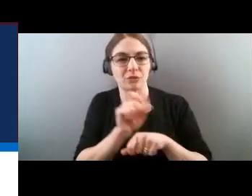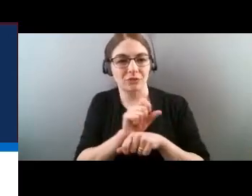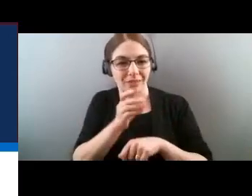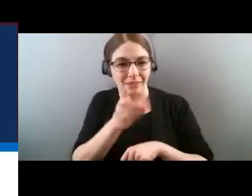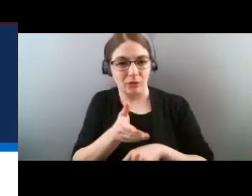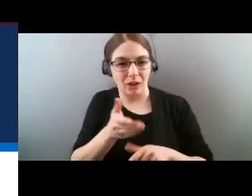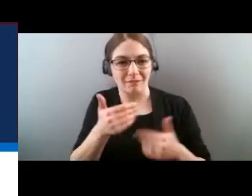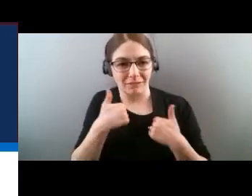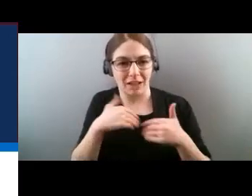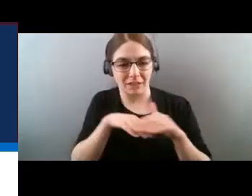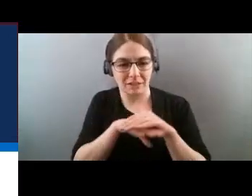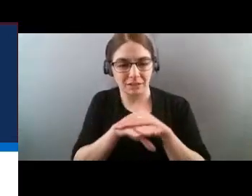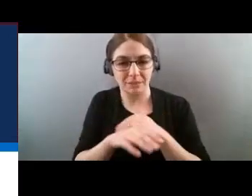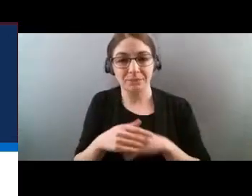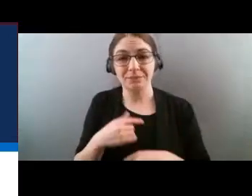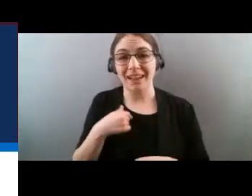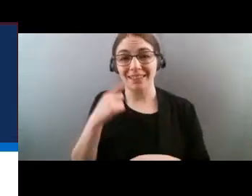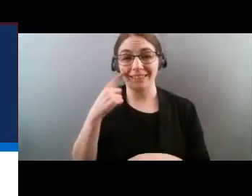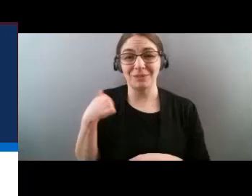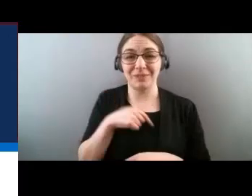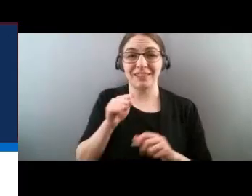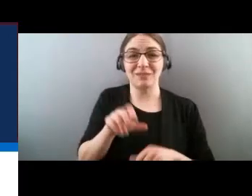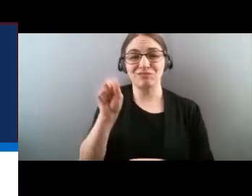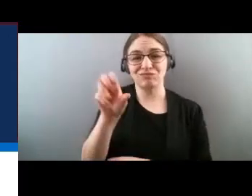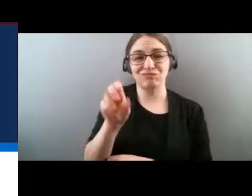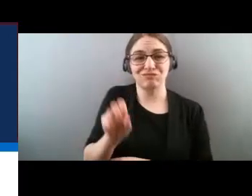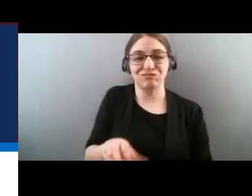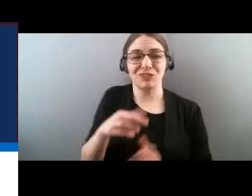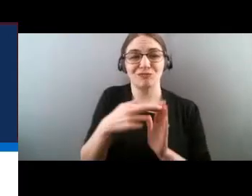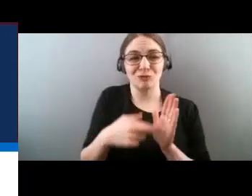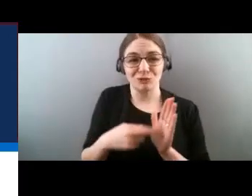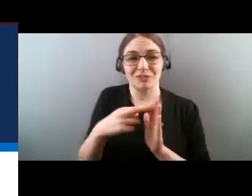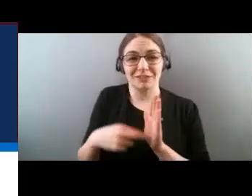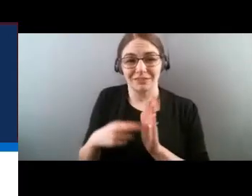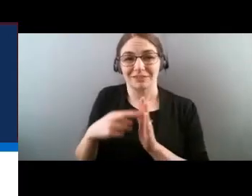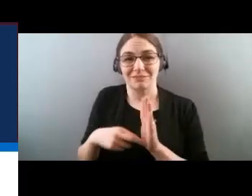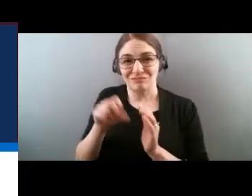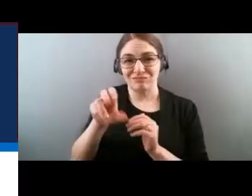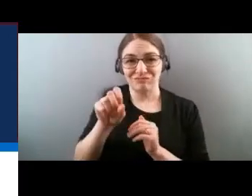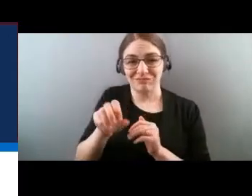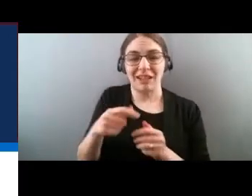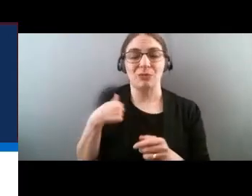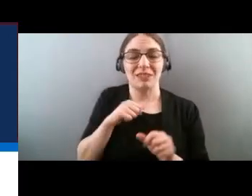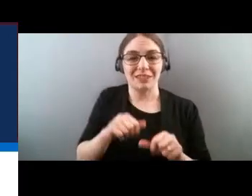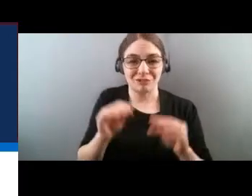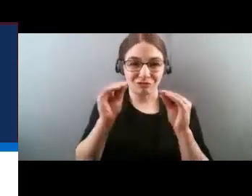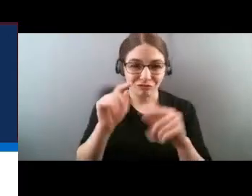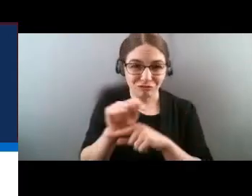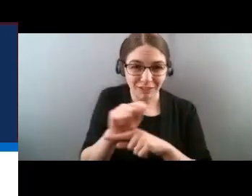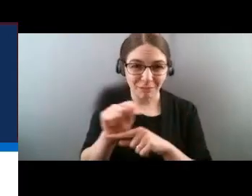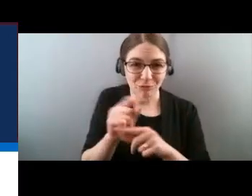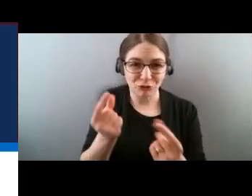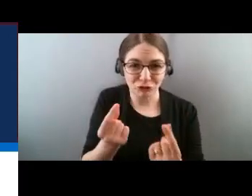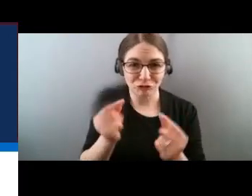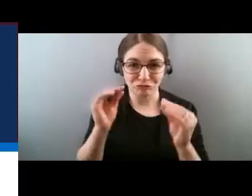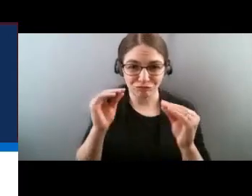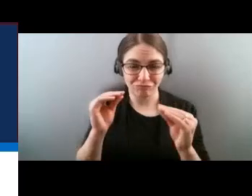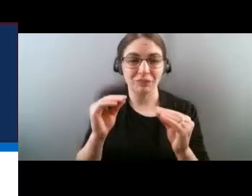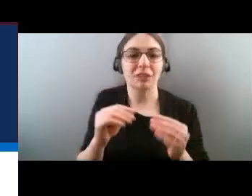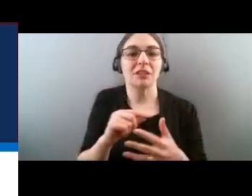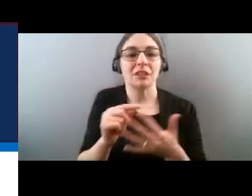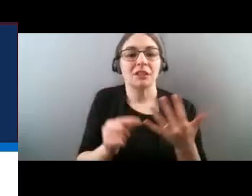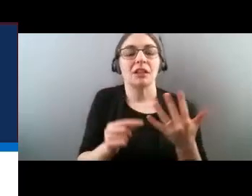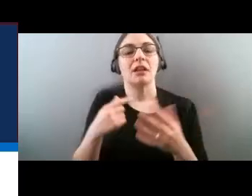can spout the regulations to people as much as we want, and we can train them on what they have to do. But if we don't come at it from